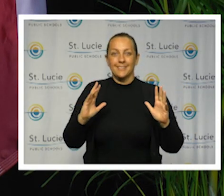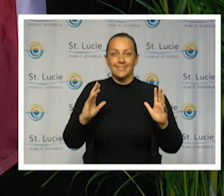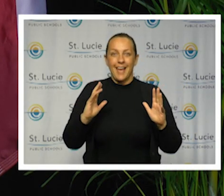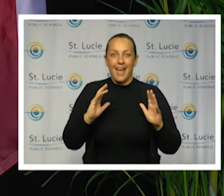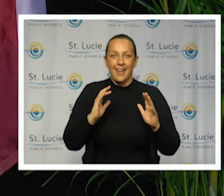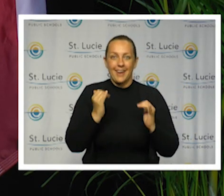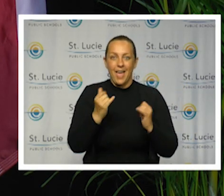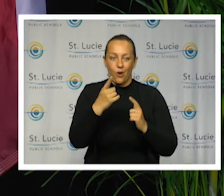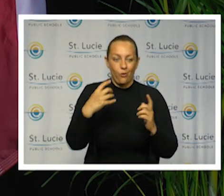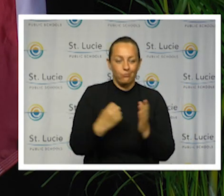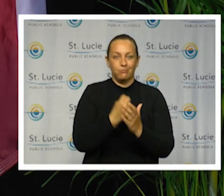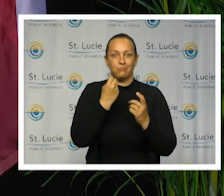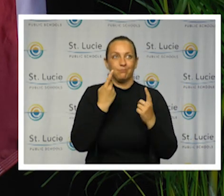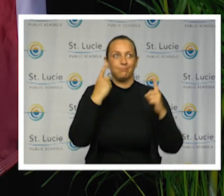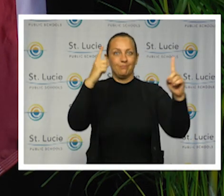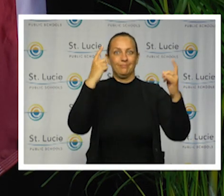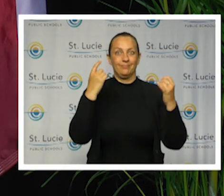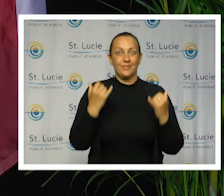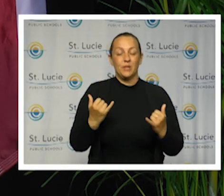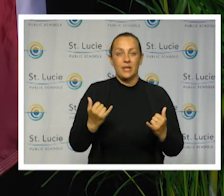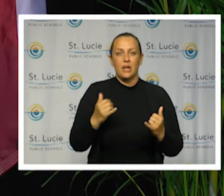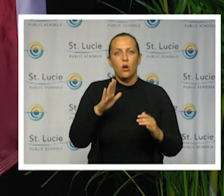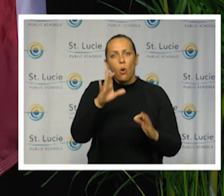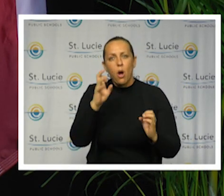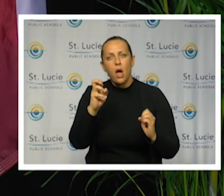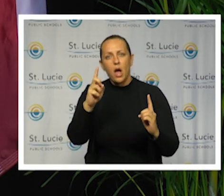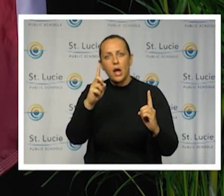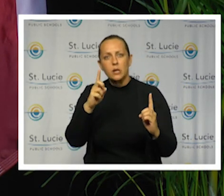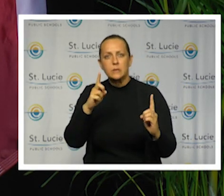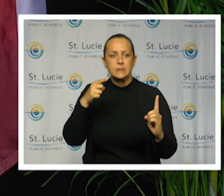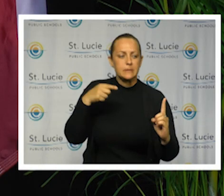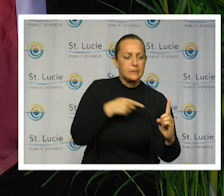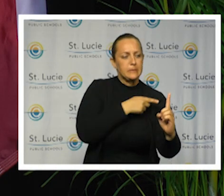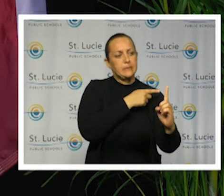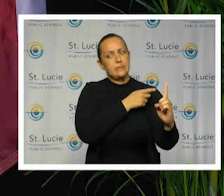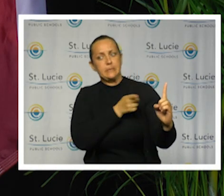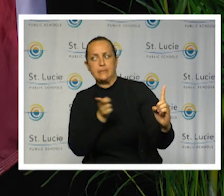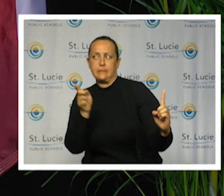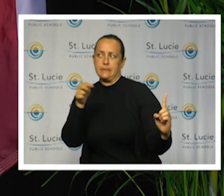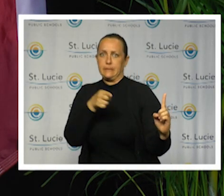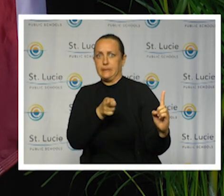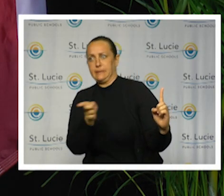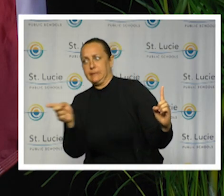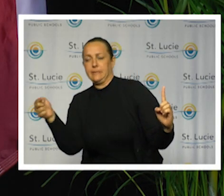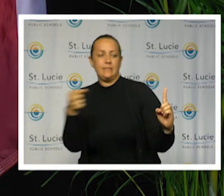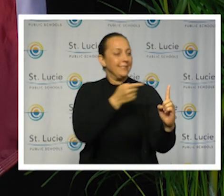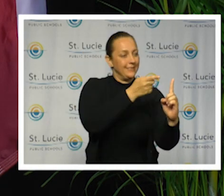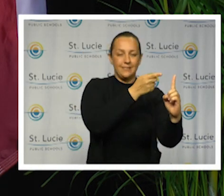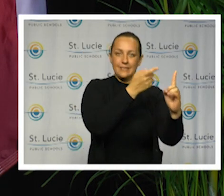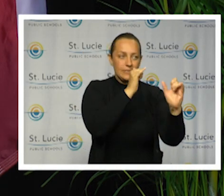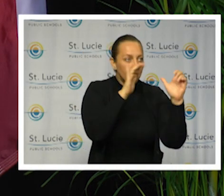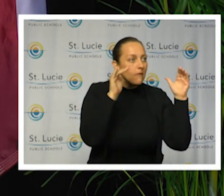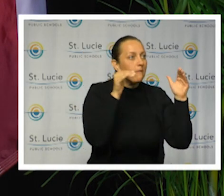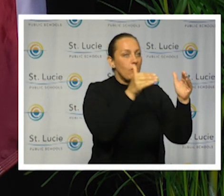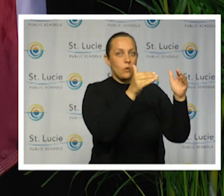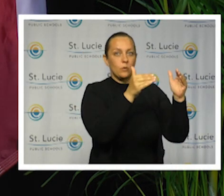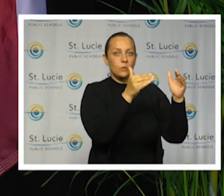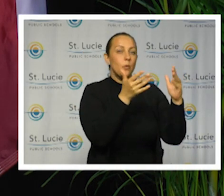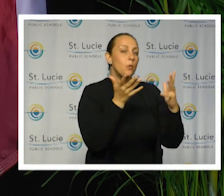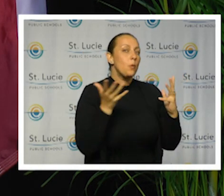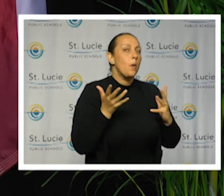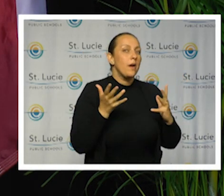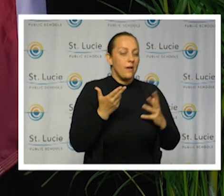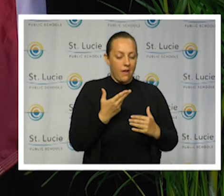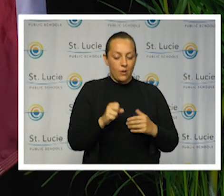While your educational journey may not have always followed the straightest path, you've managed to keep your eye on the prize, your high school